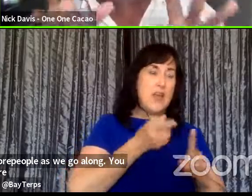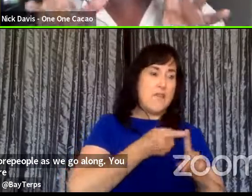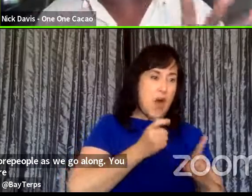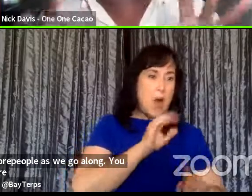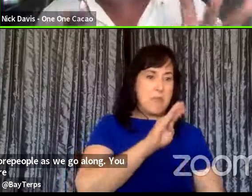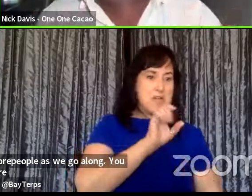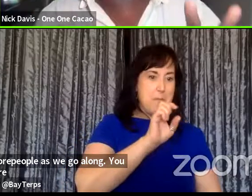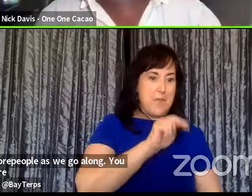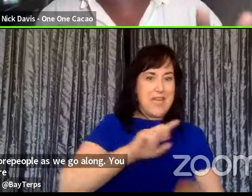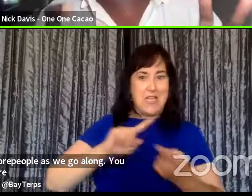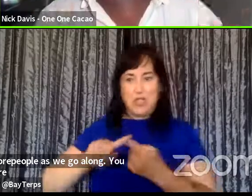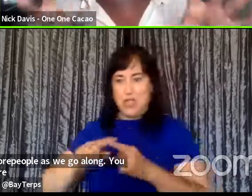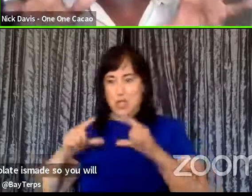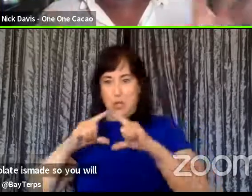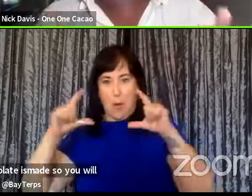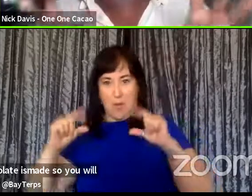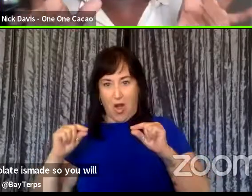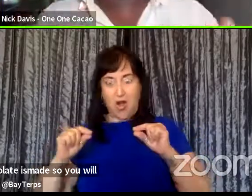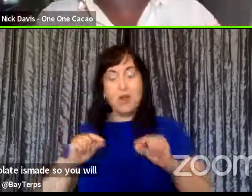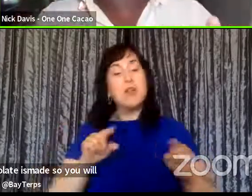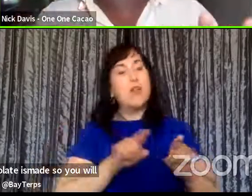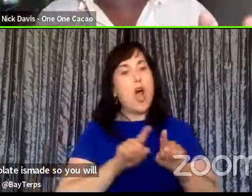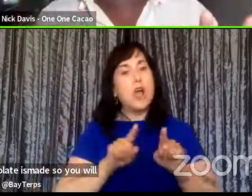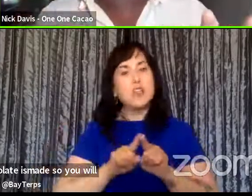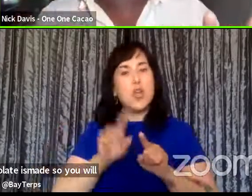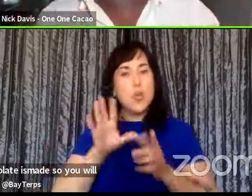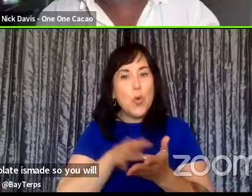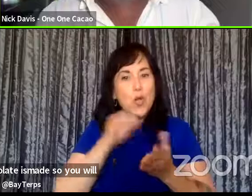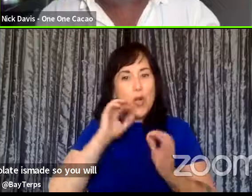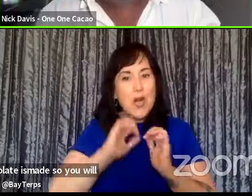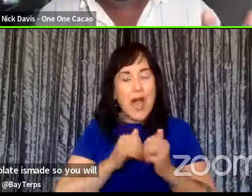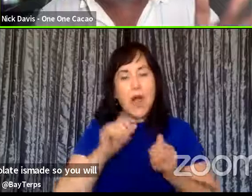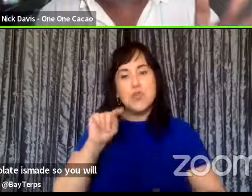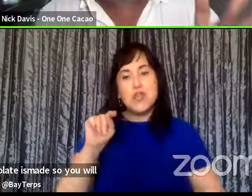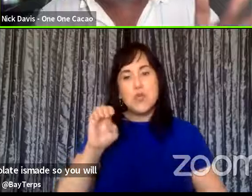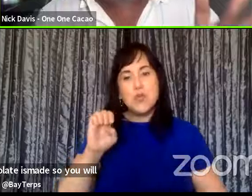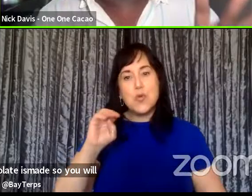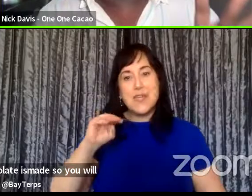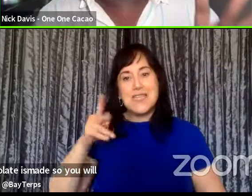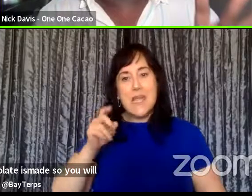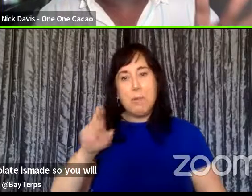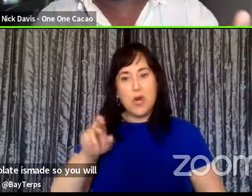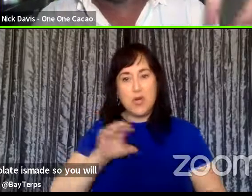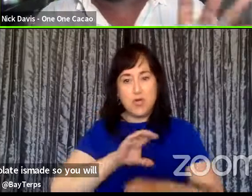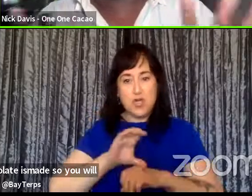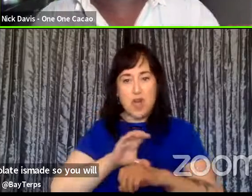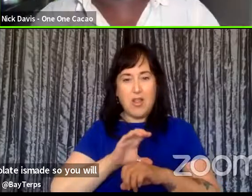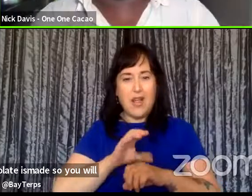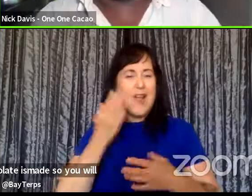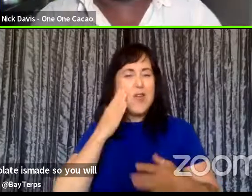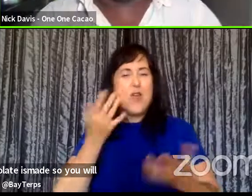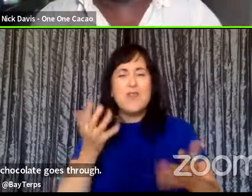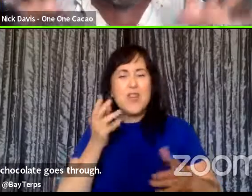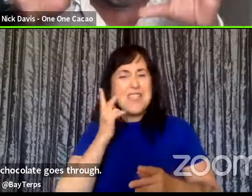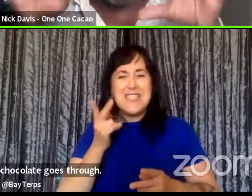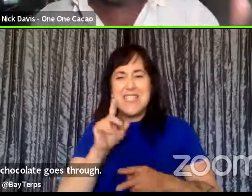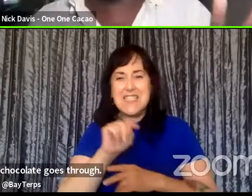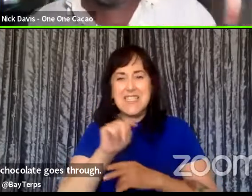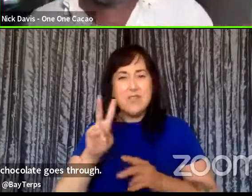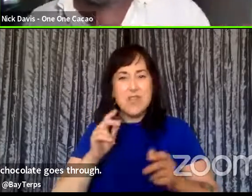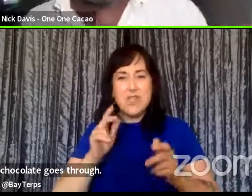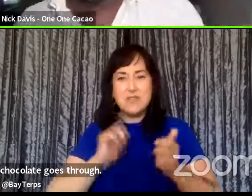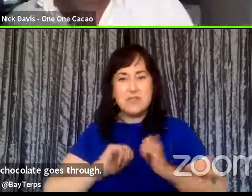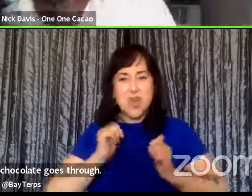importantly, you're going to learn how to temper chocolate. So I don't know if anybody's ever seen any of those TV programs where they